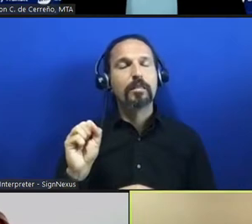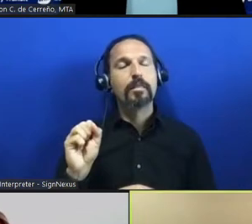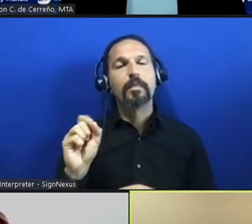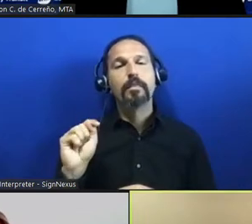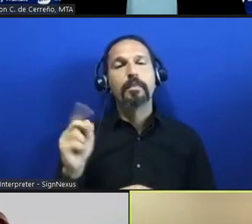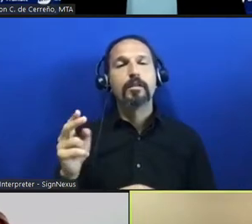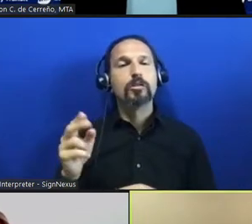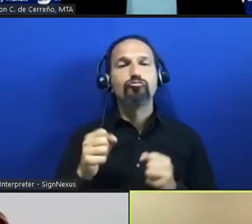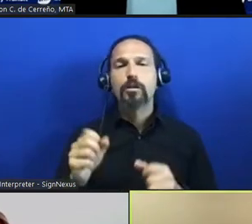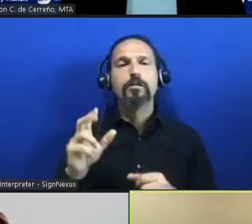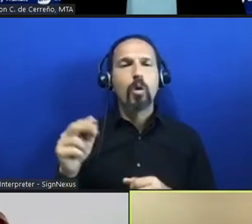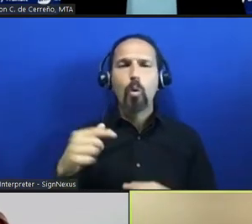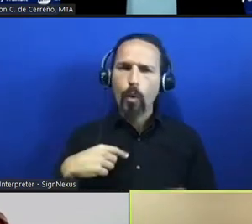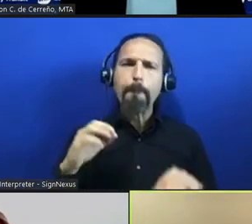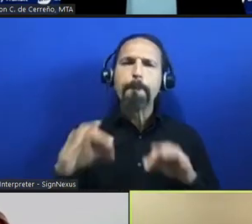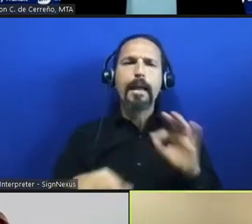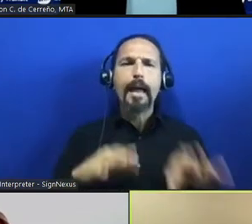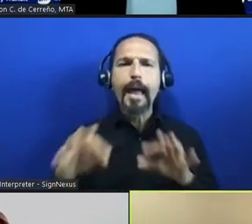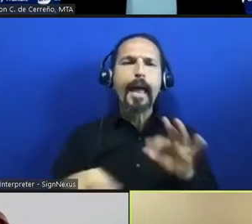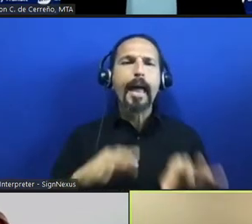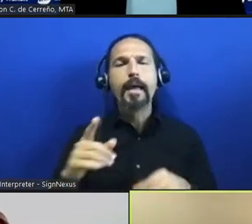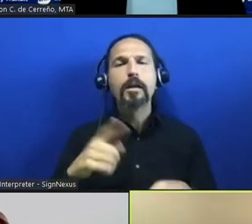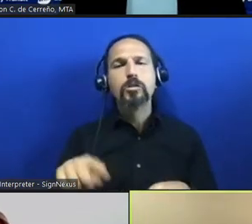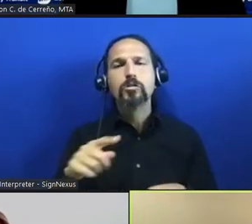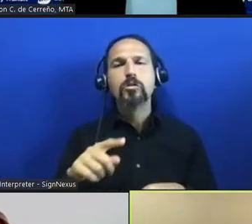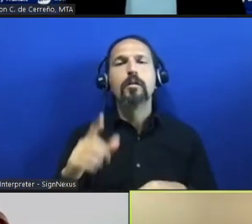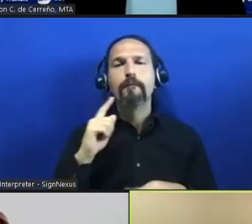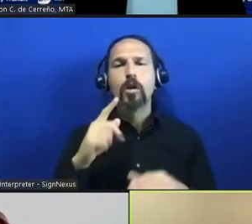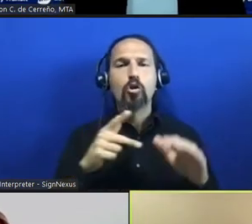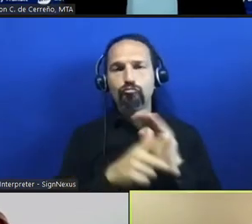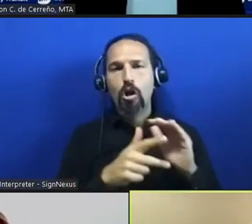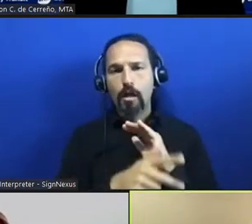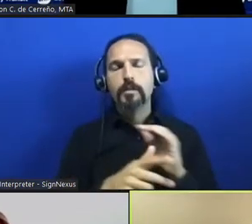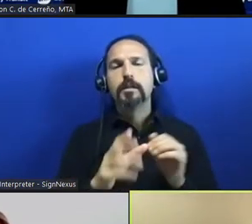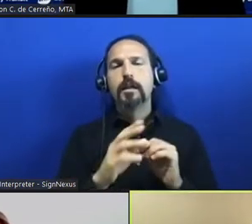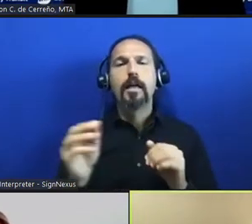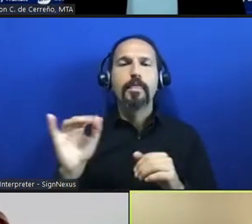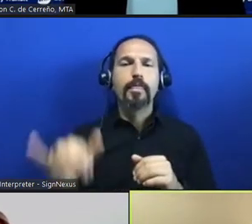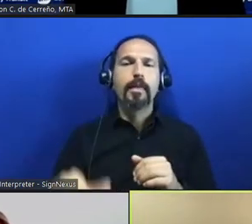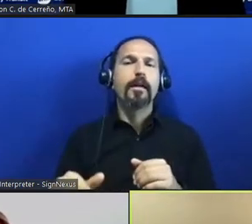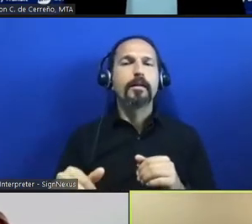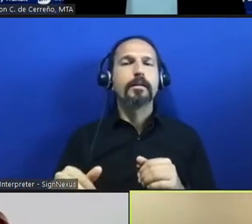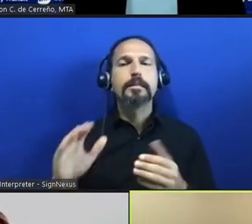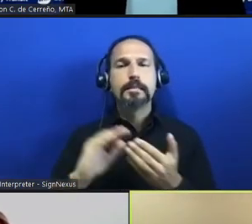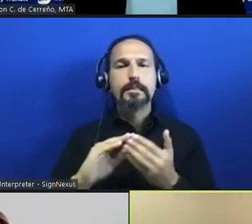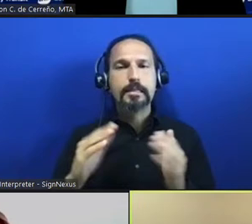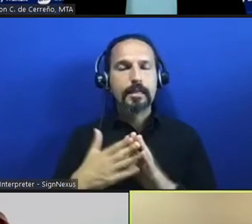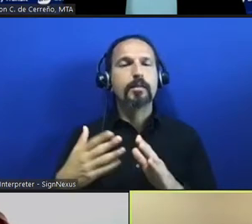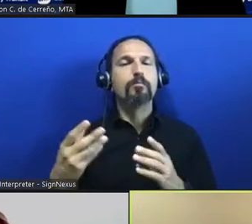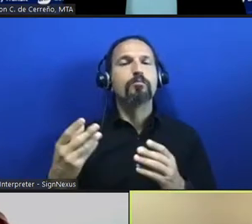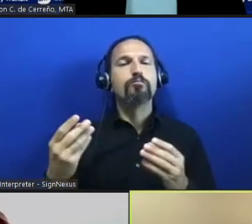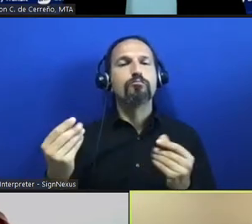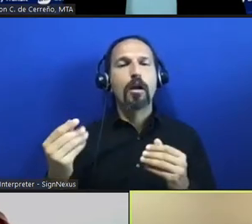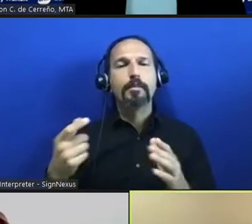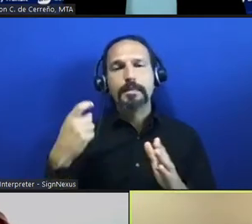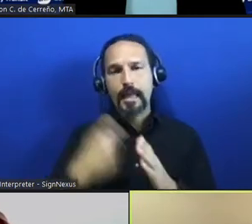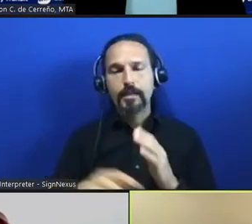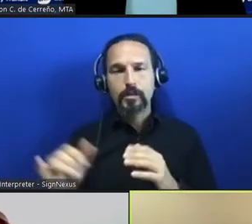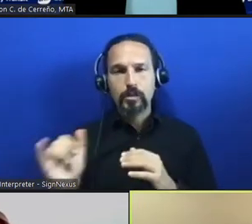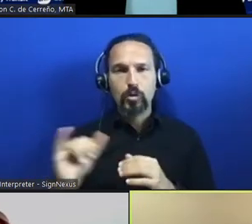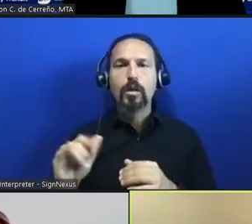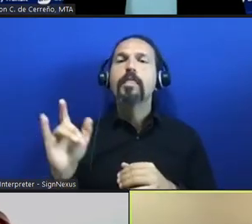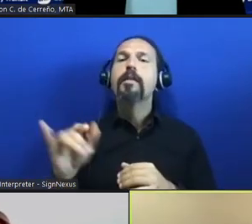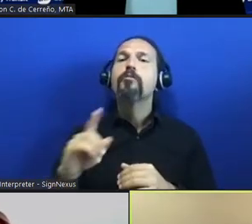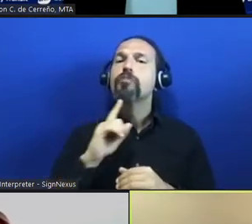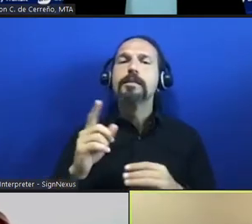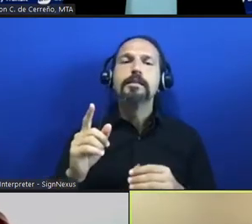sense at all we're already paying an enormous amount of money just to garage the car and of course the property the city parking tax kicks in now there's a simple